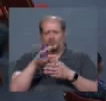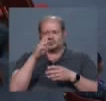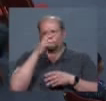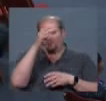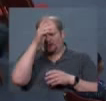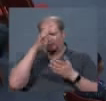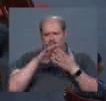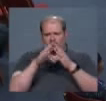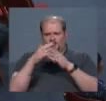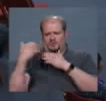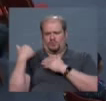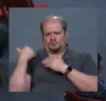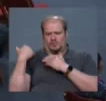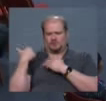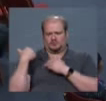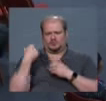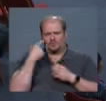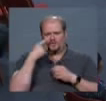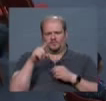accountable for